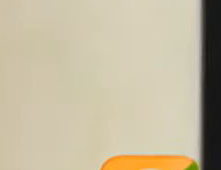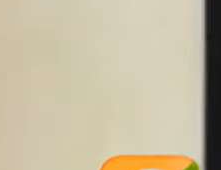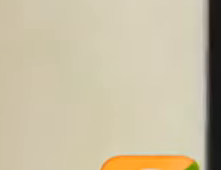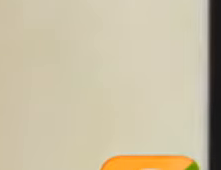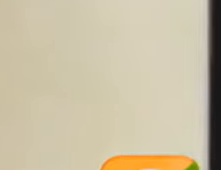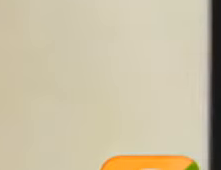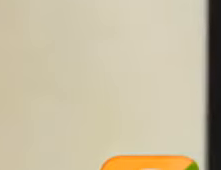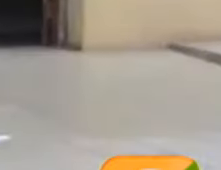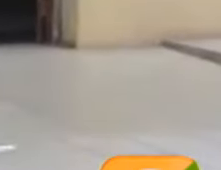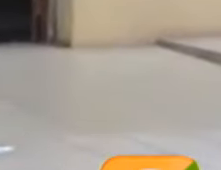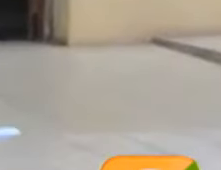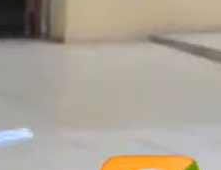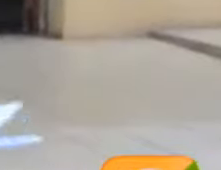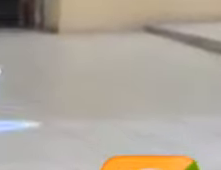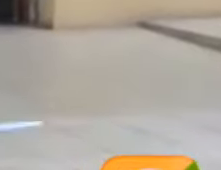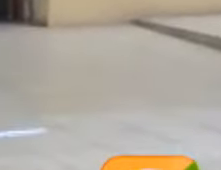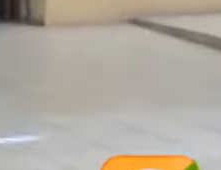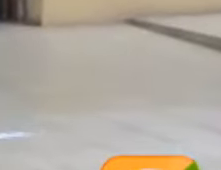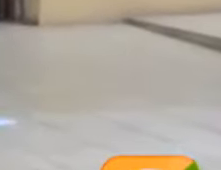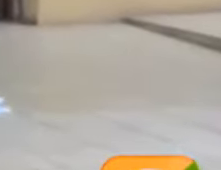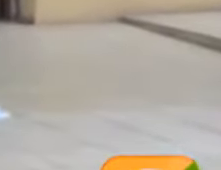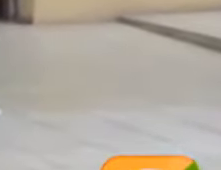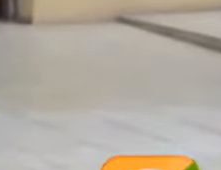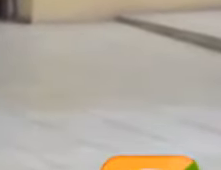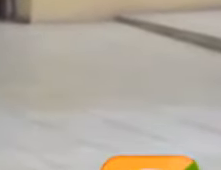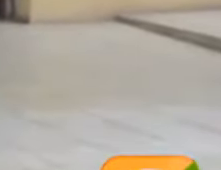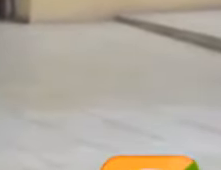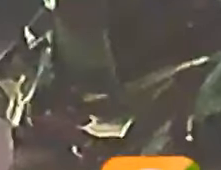October 2023. Seth Olale, Citizen TV.